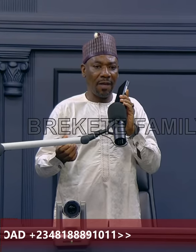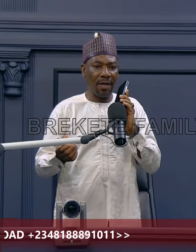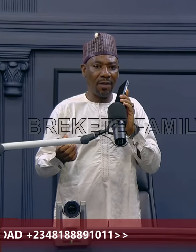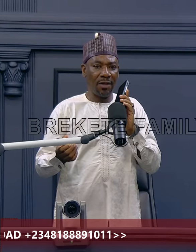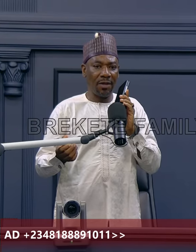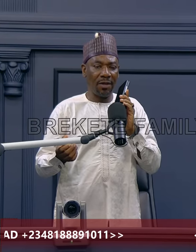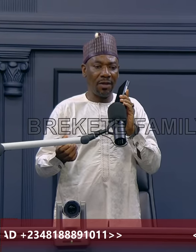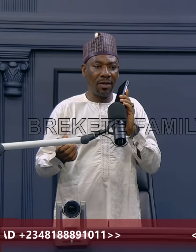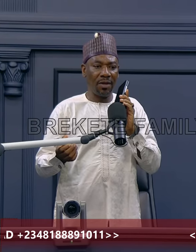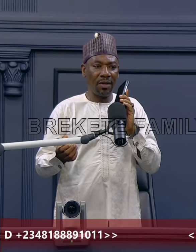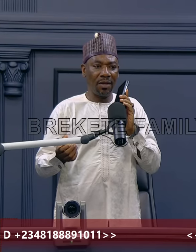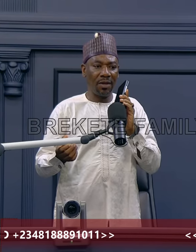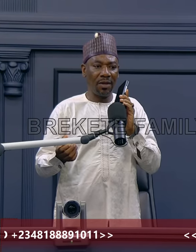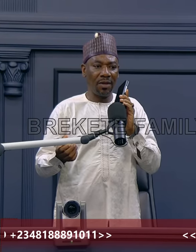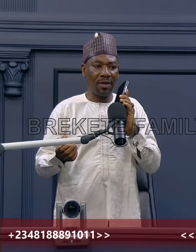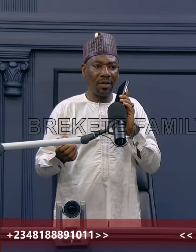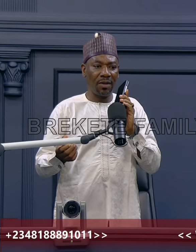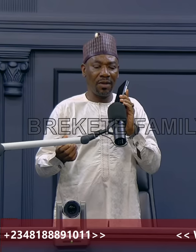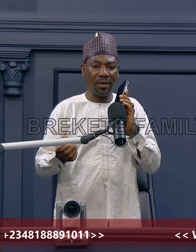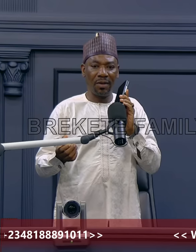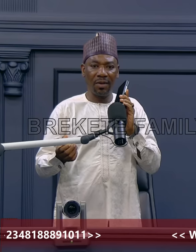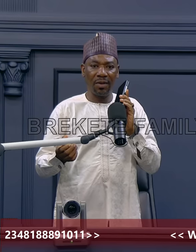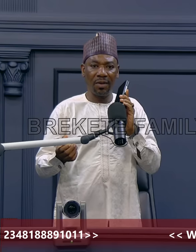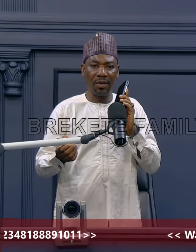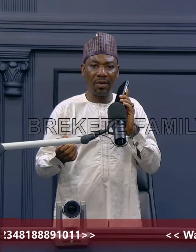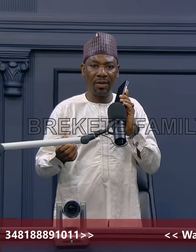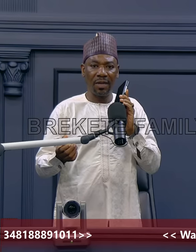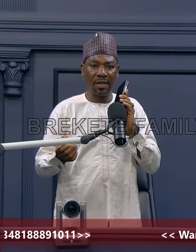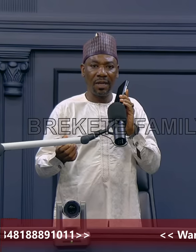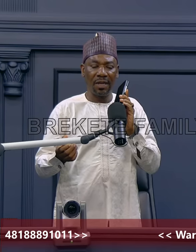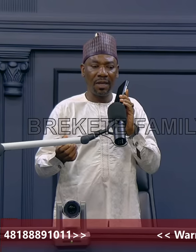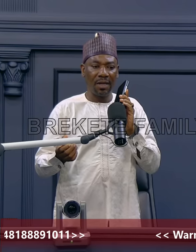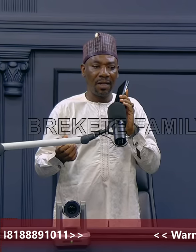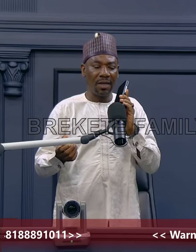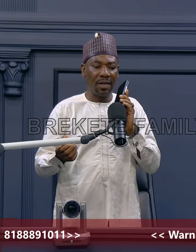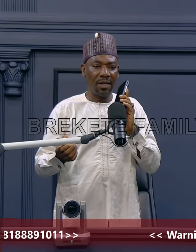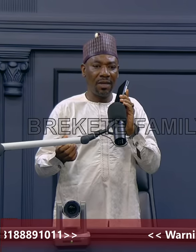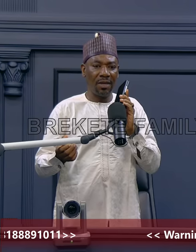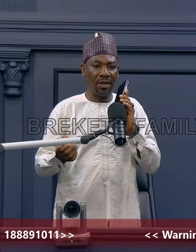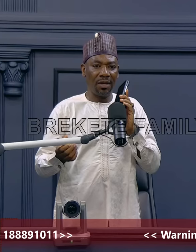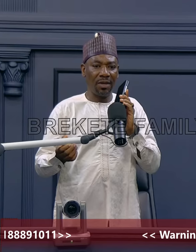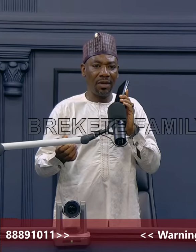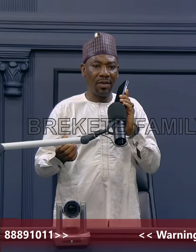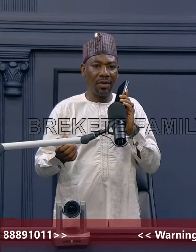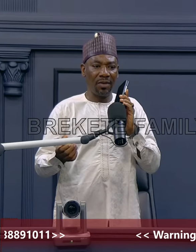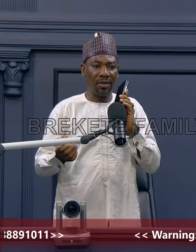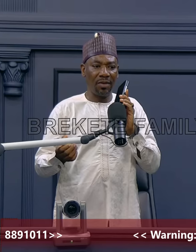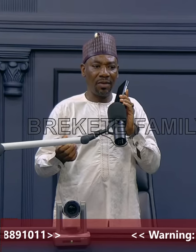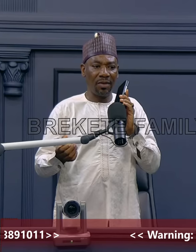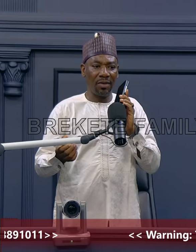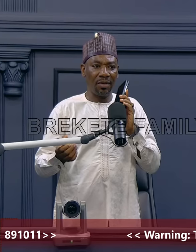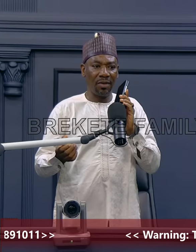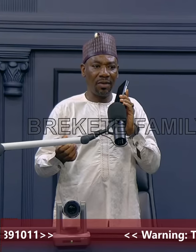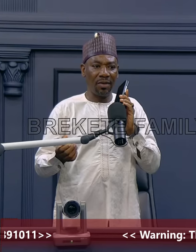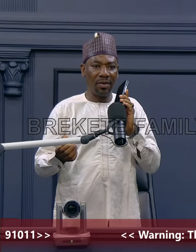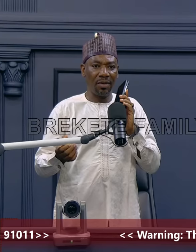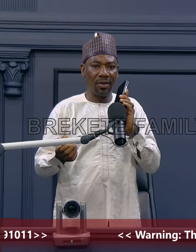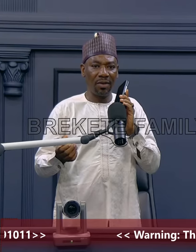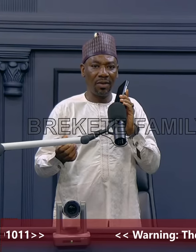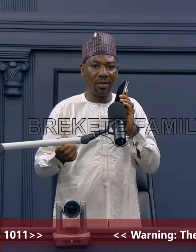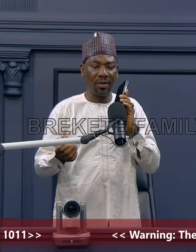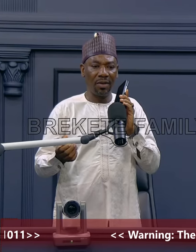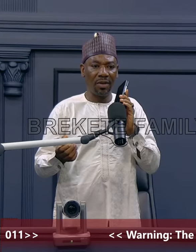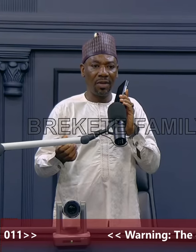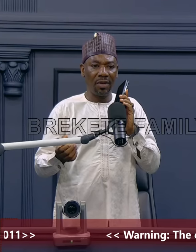to you you can even have a to stop her from seeing her children children she carried in her W for